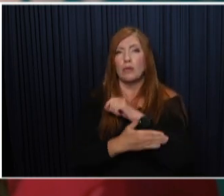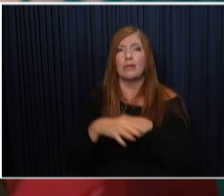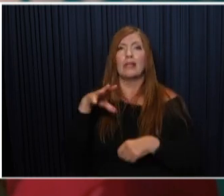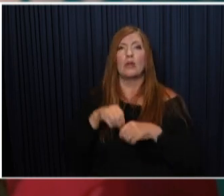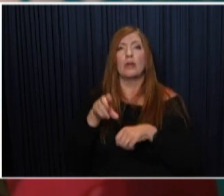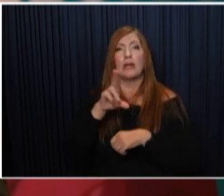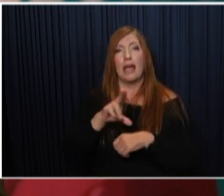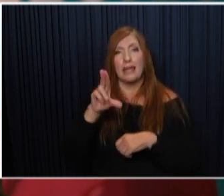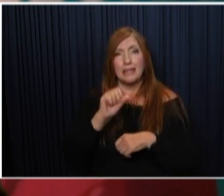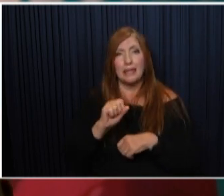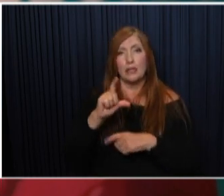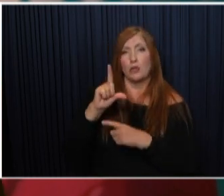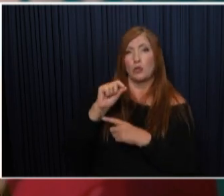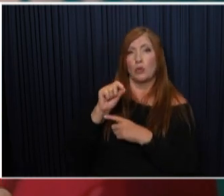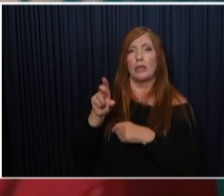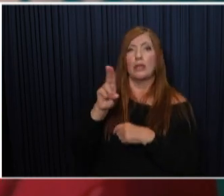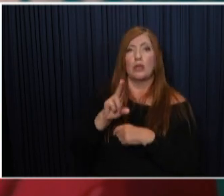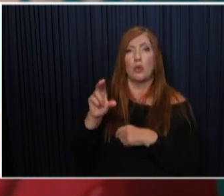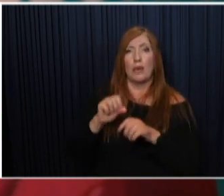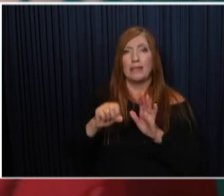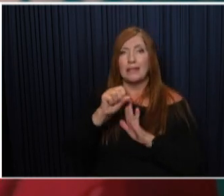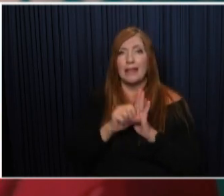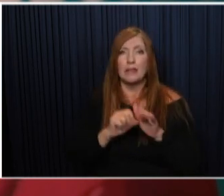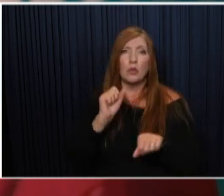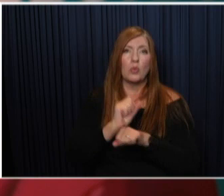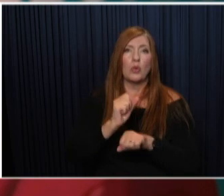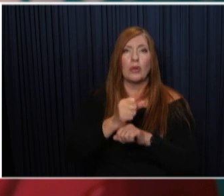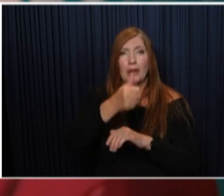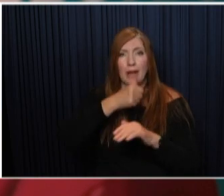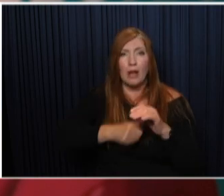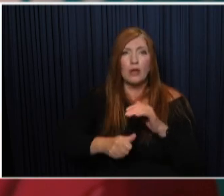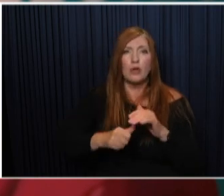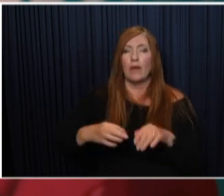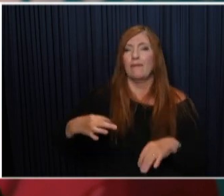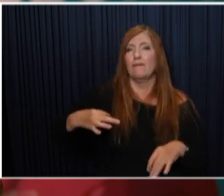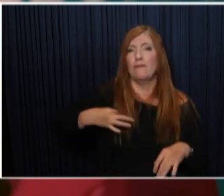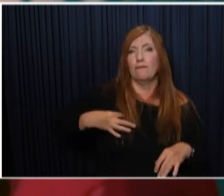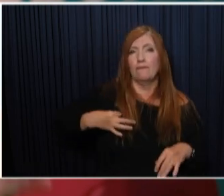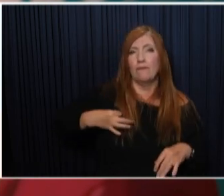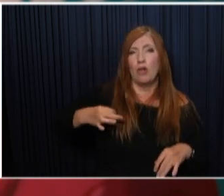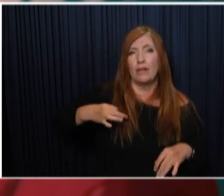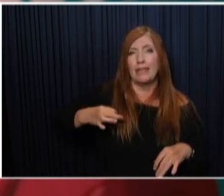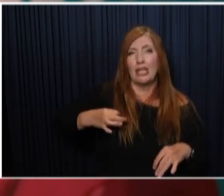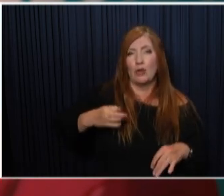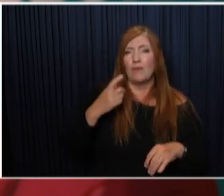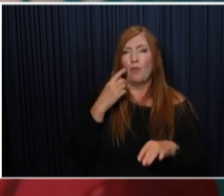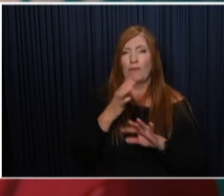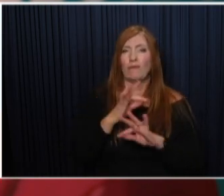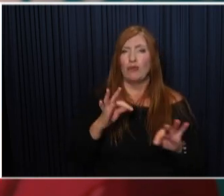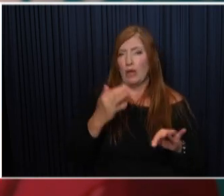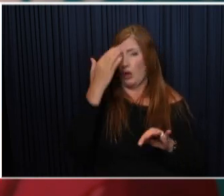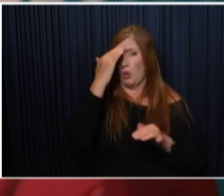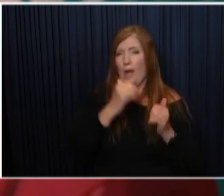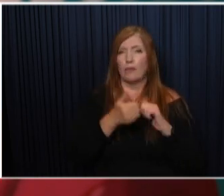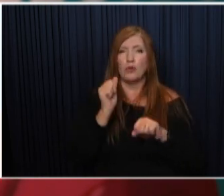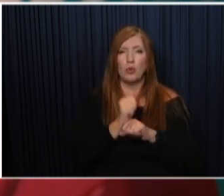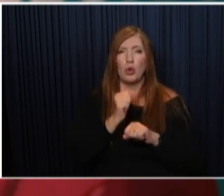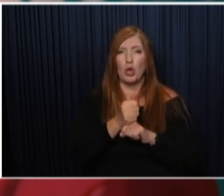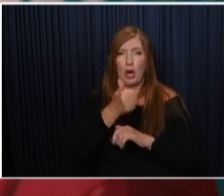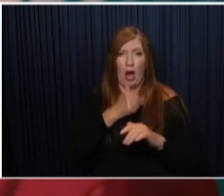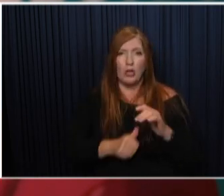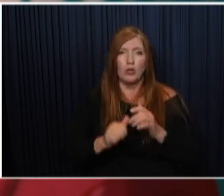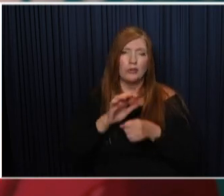States and 20 U.S. states, working as a volunteer for this. I know how to work under stressful